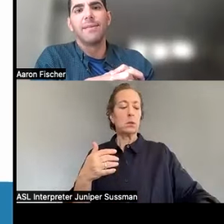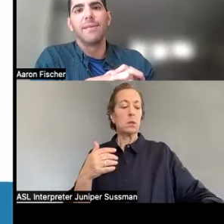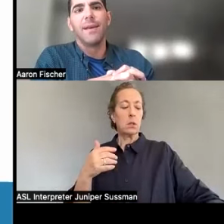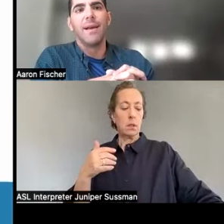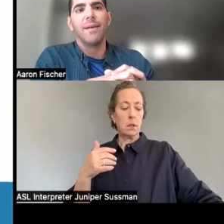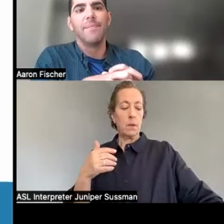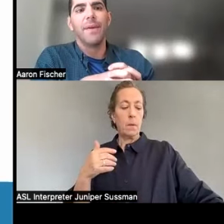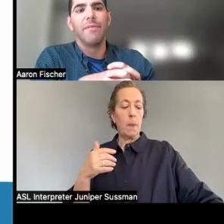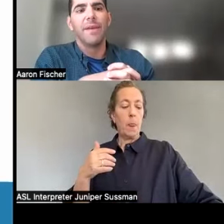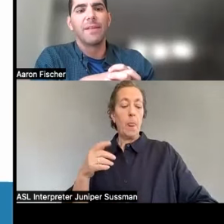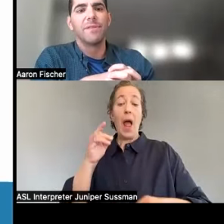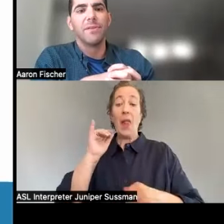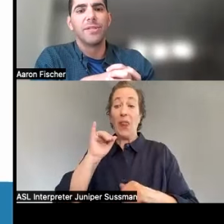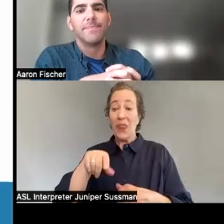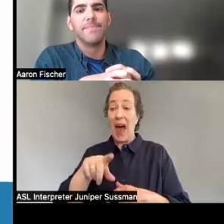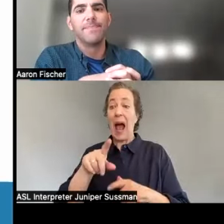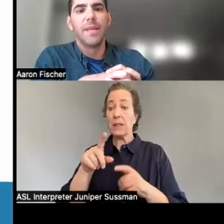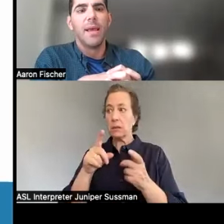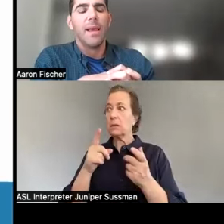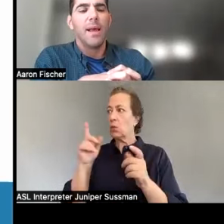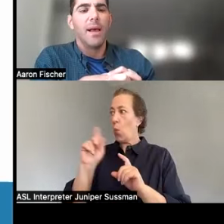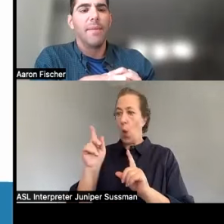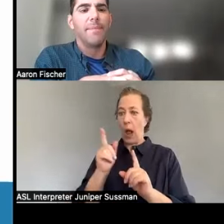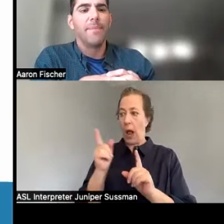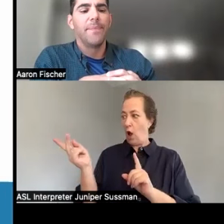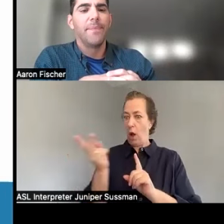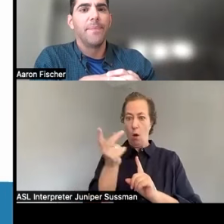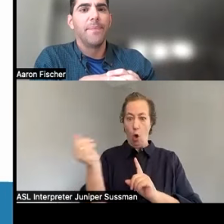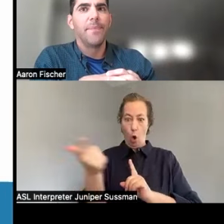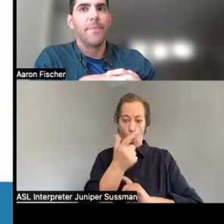find an effective solution.